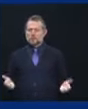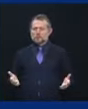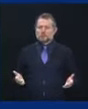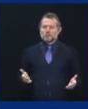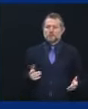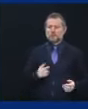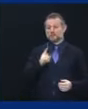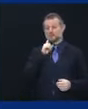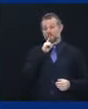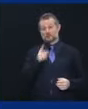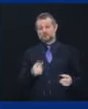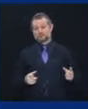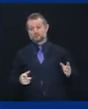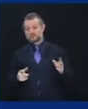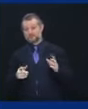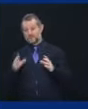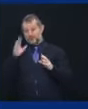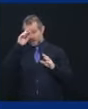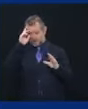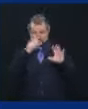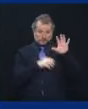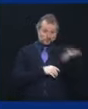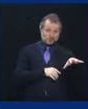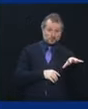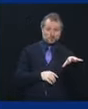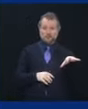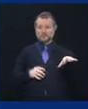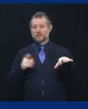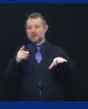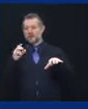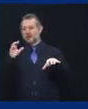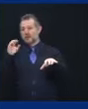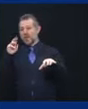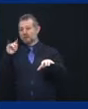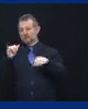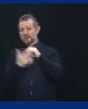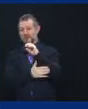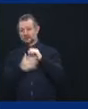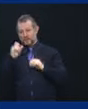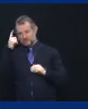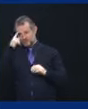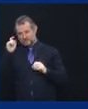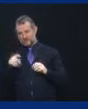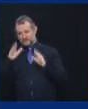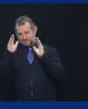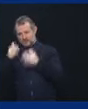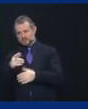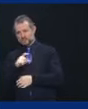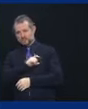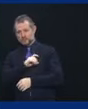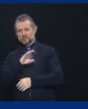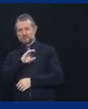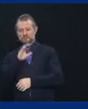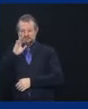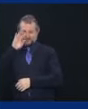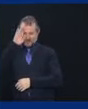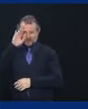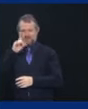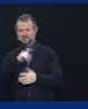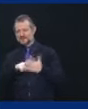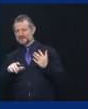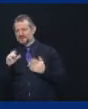healthcare workers. County government is supposed to be doing the essential workers or city government.